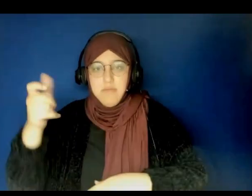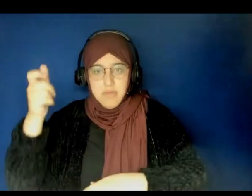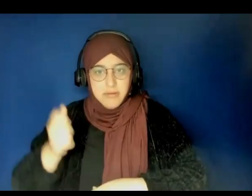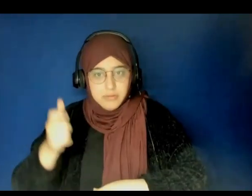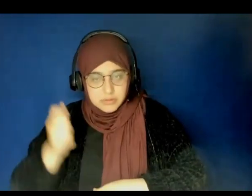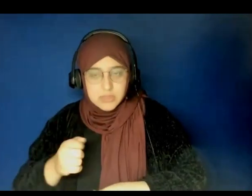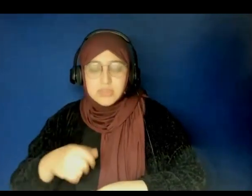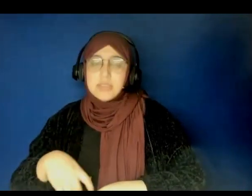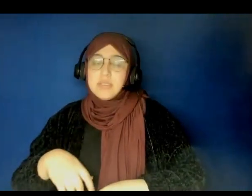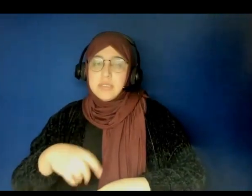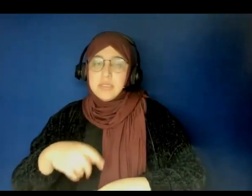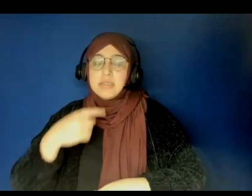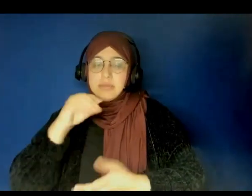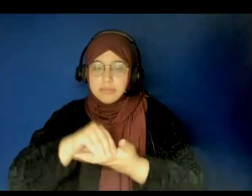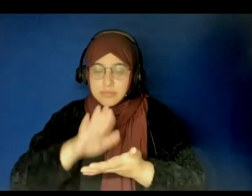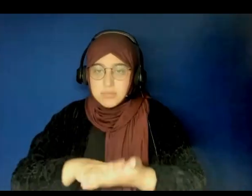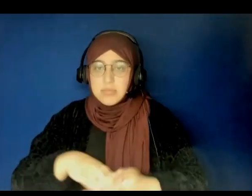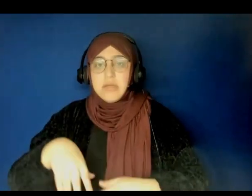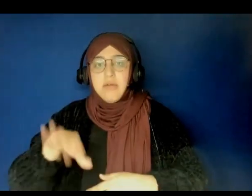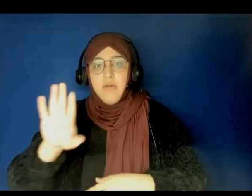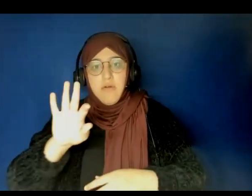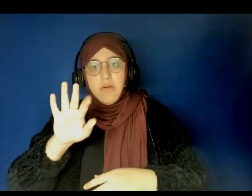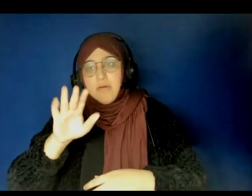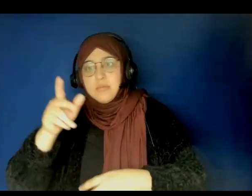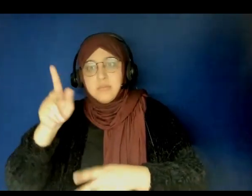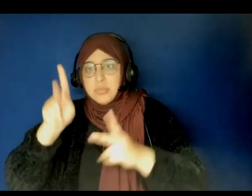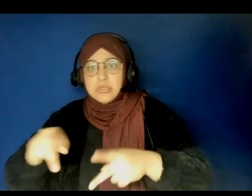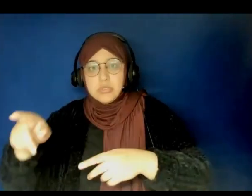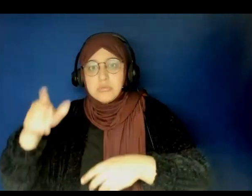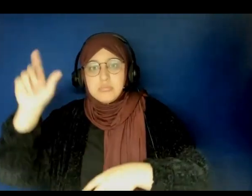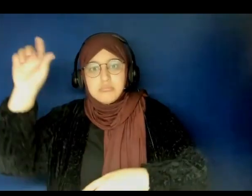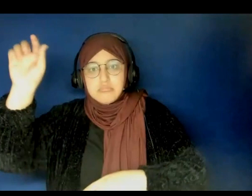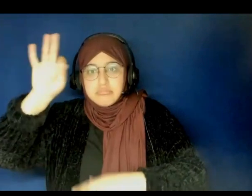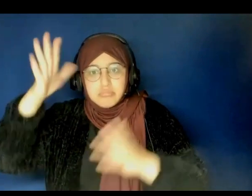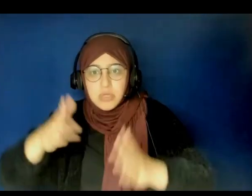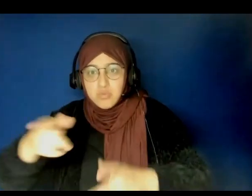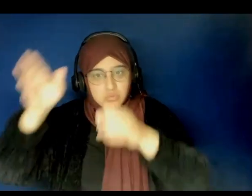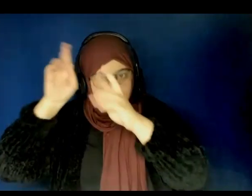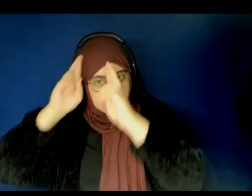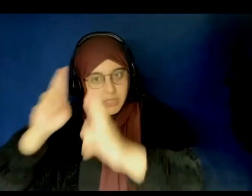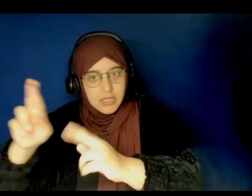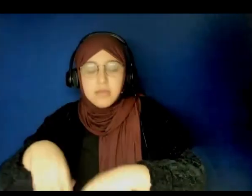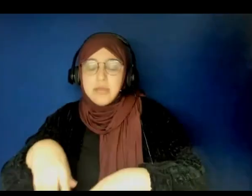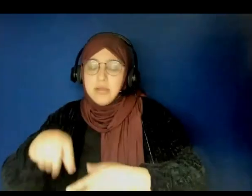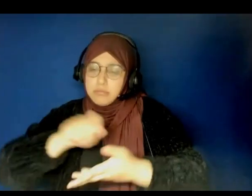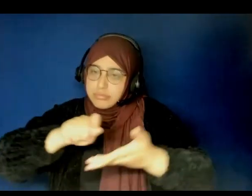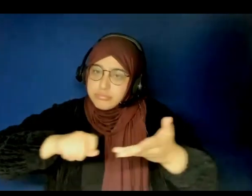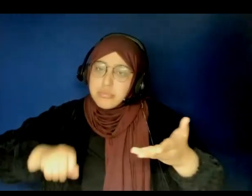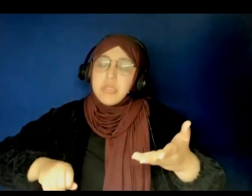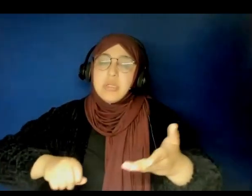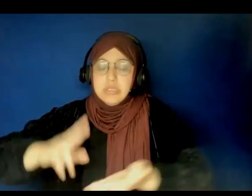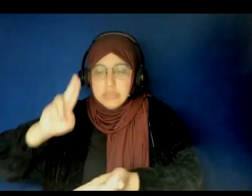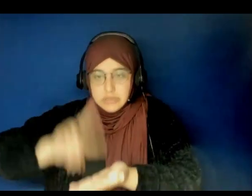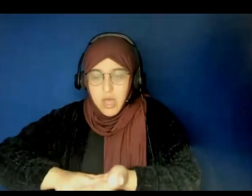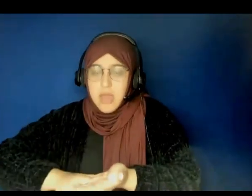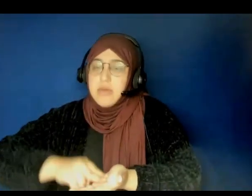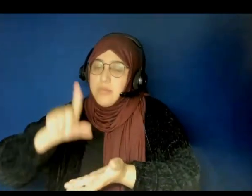that you respect, and then sign that like you would sign a check, print your name, date